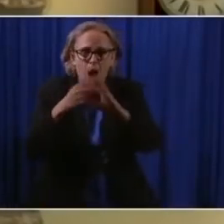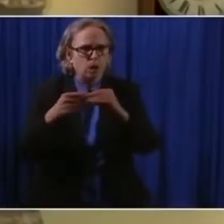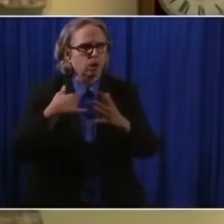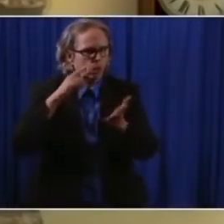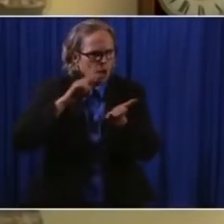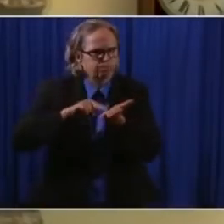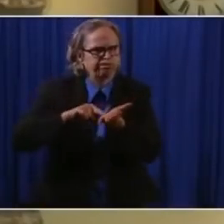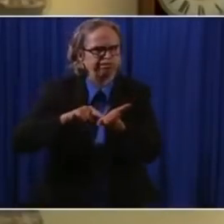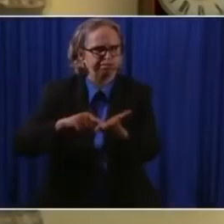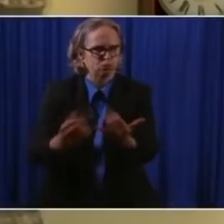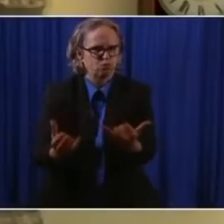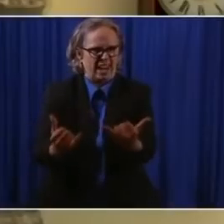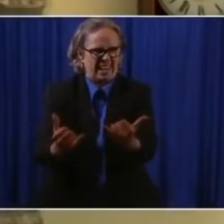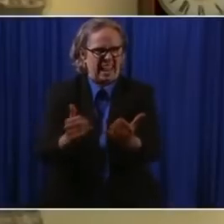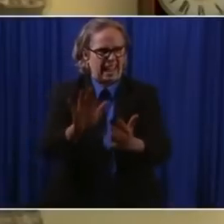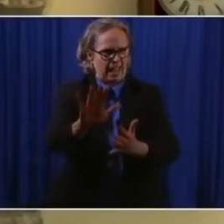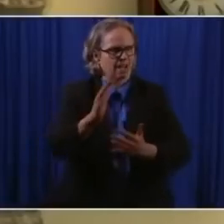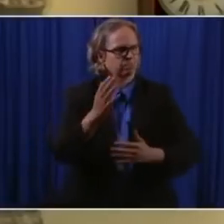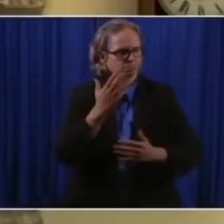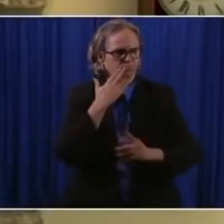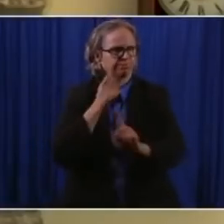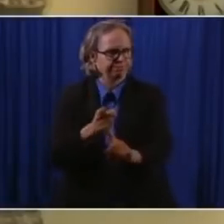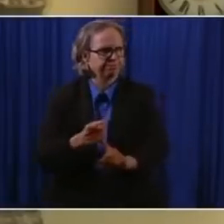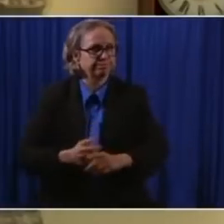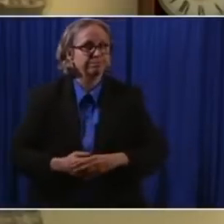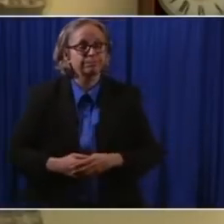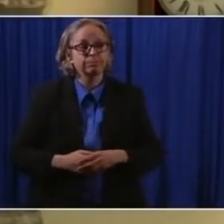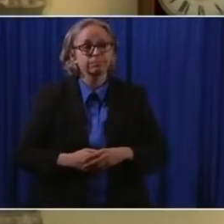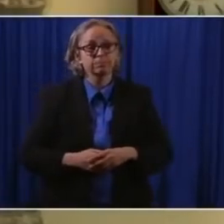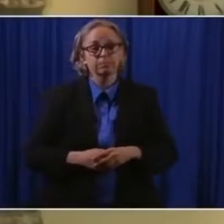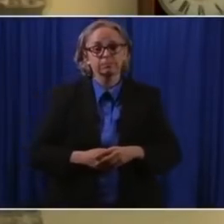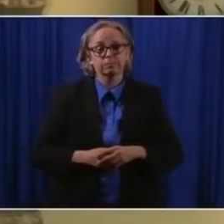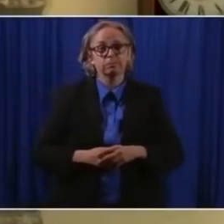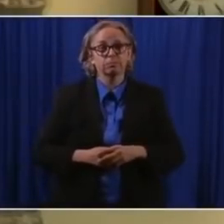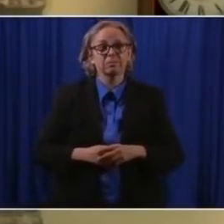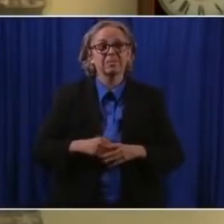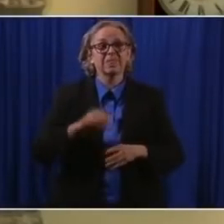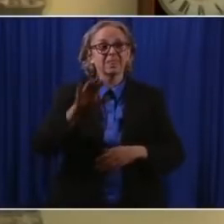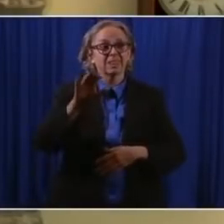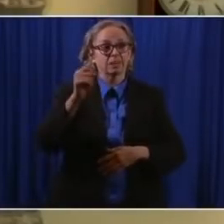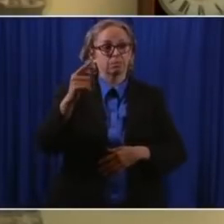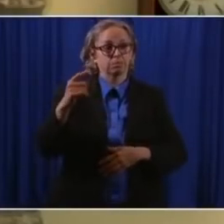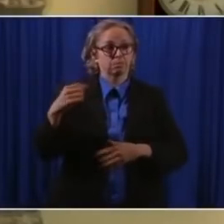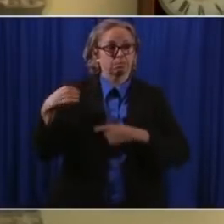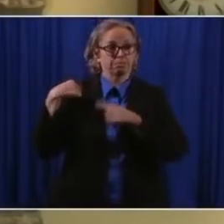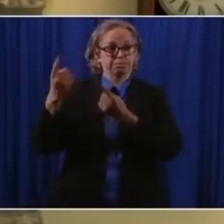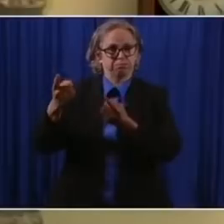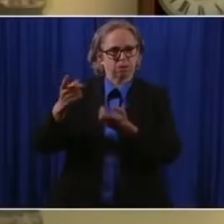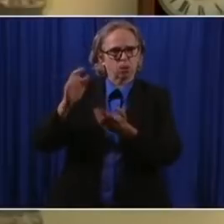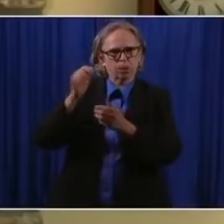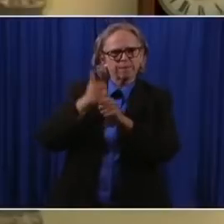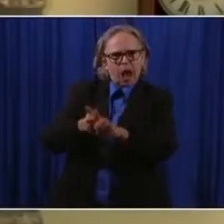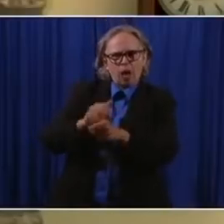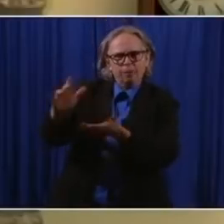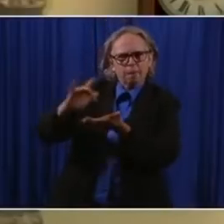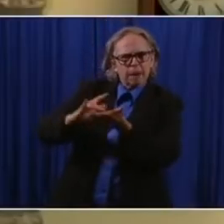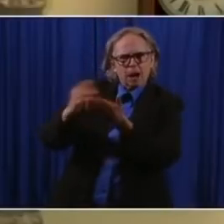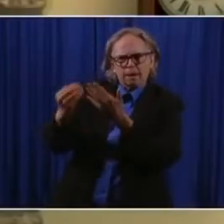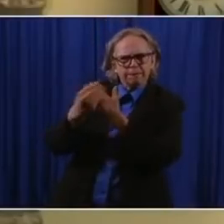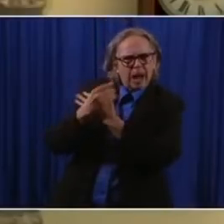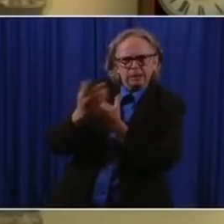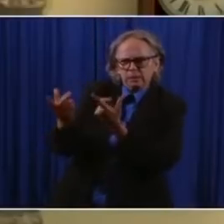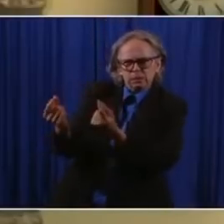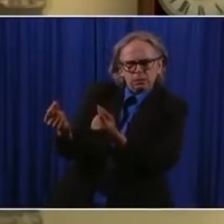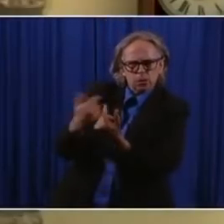I remain convinced, based on the best medical advice, that we have a ways to go in this